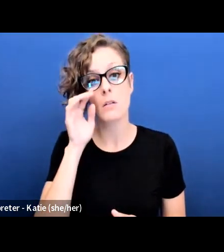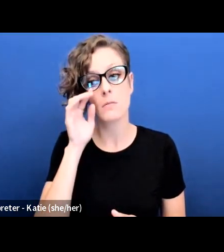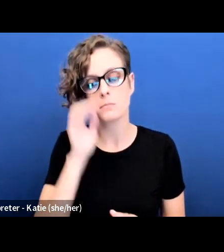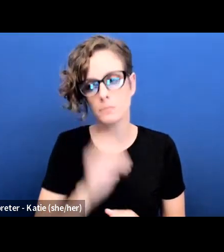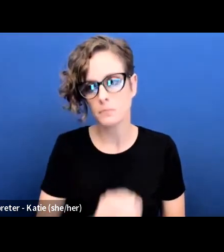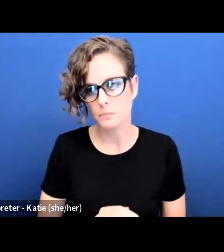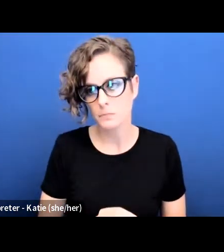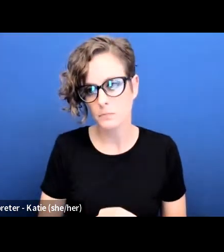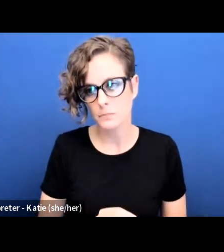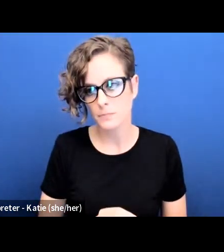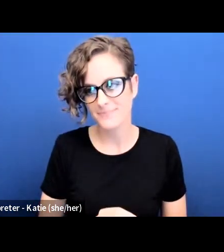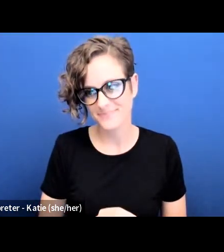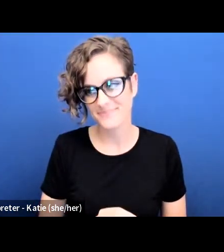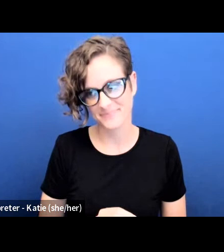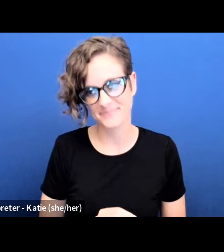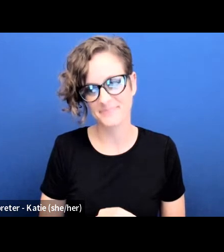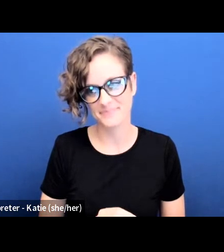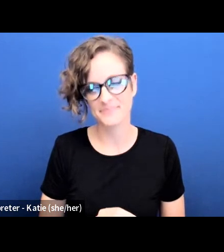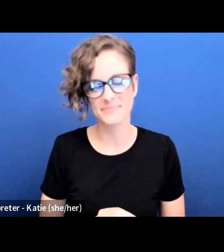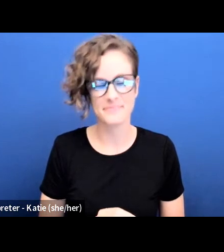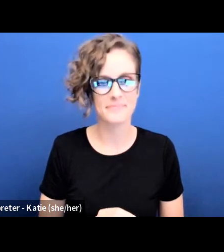the best grasp of,